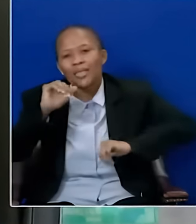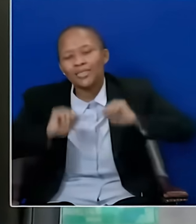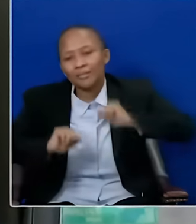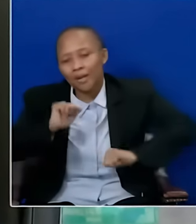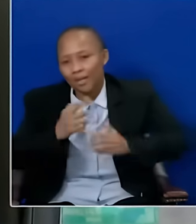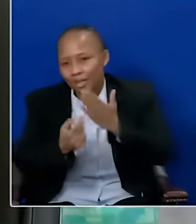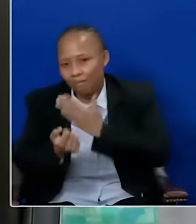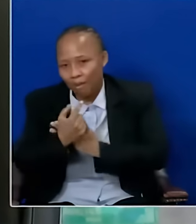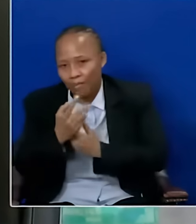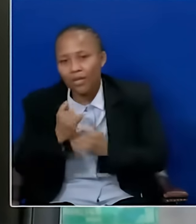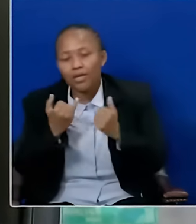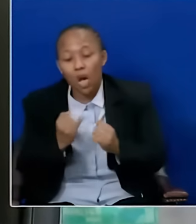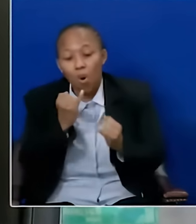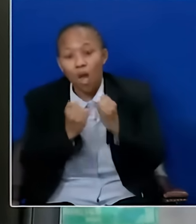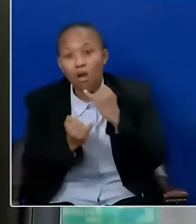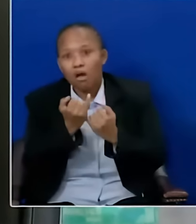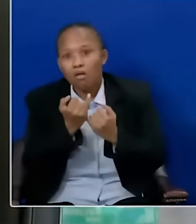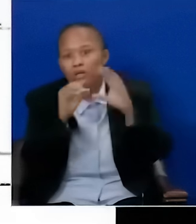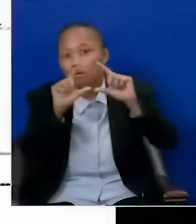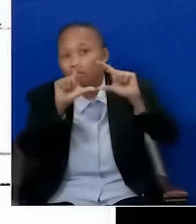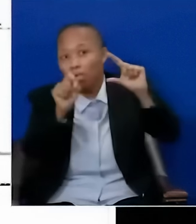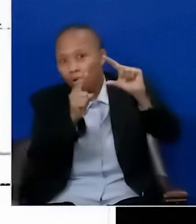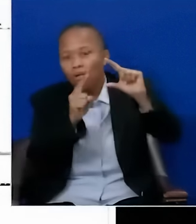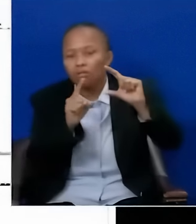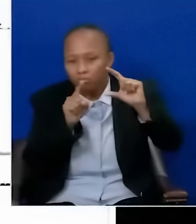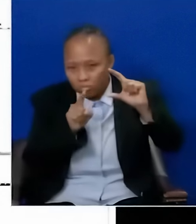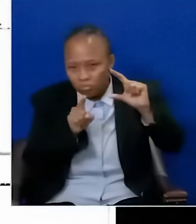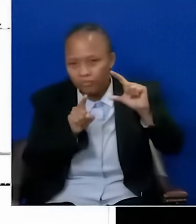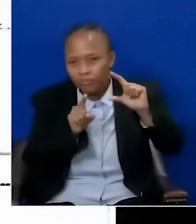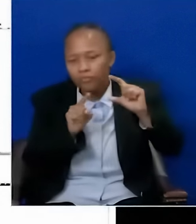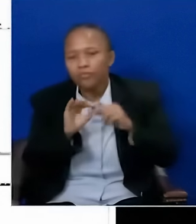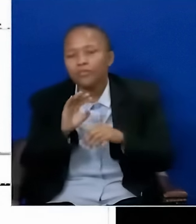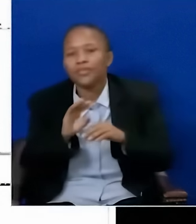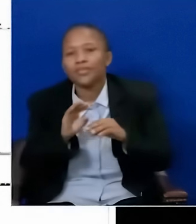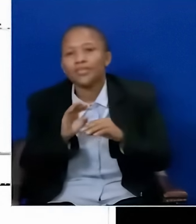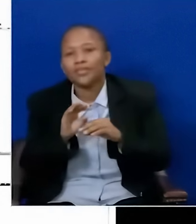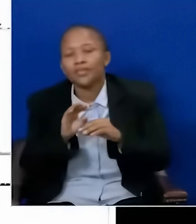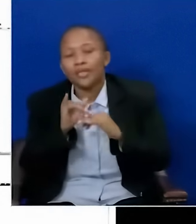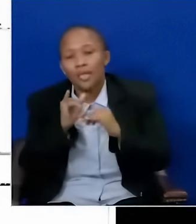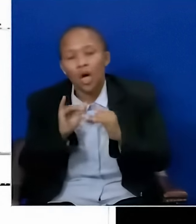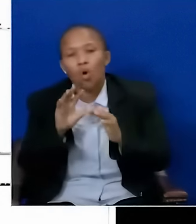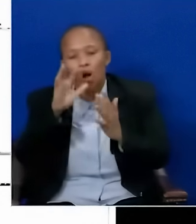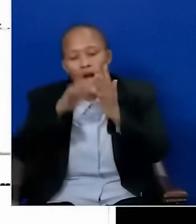above noted. The supplementary affidavit was created